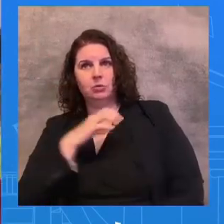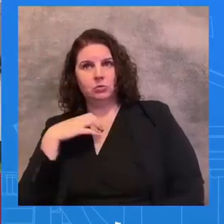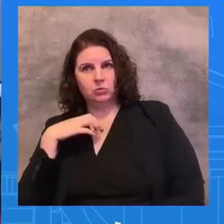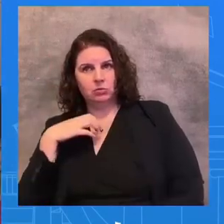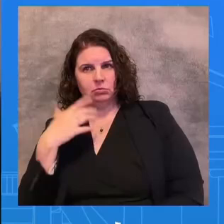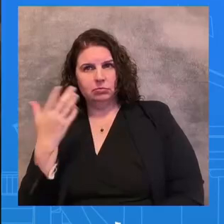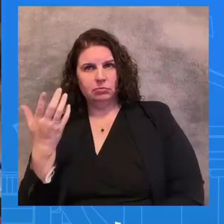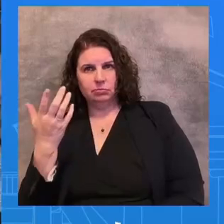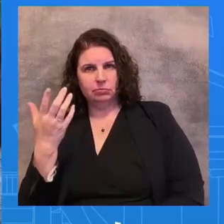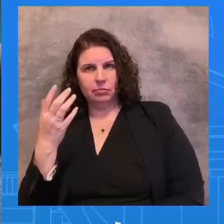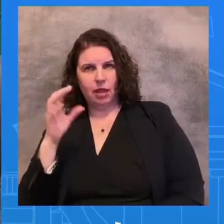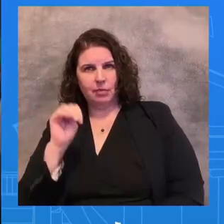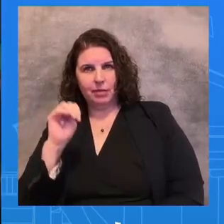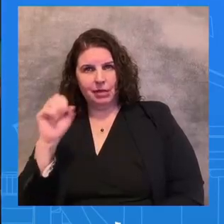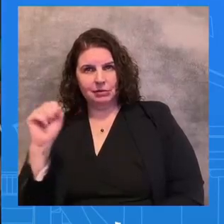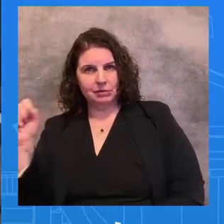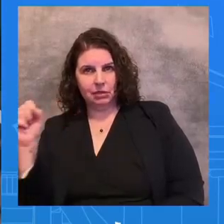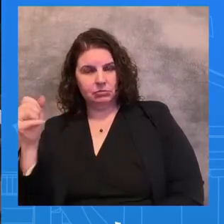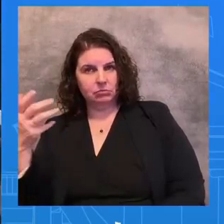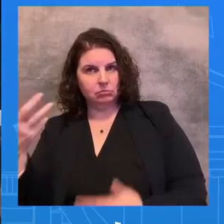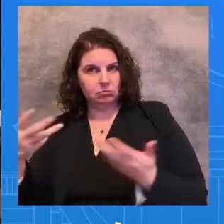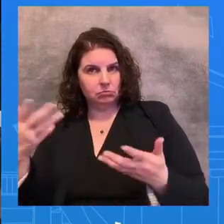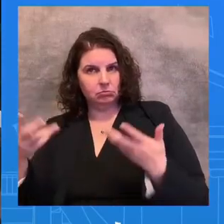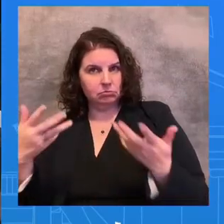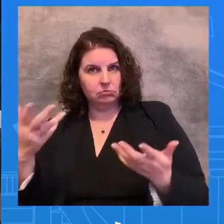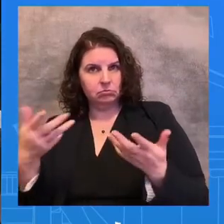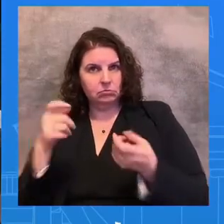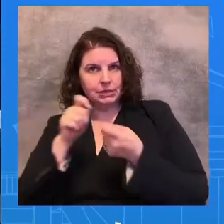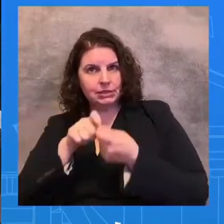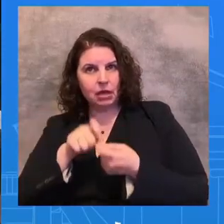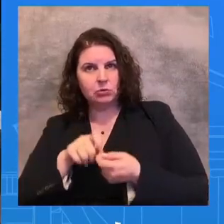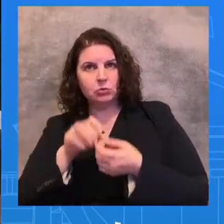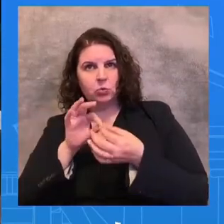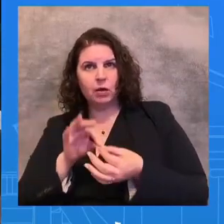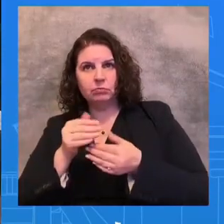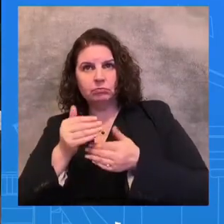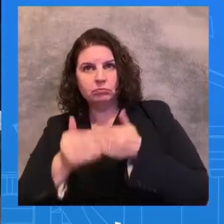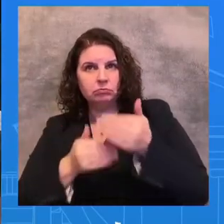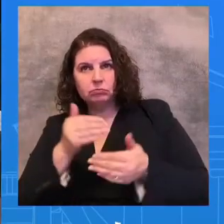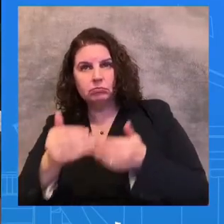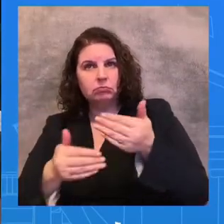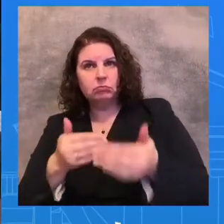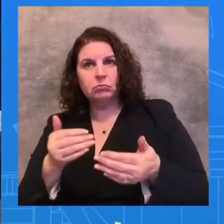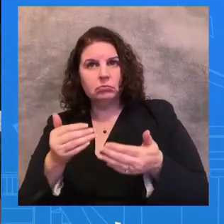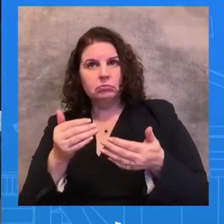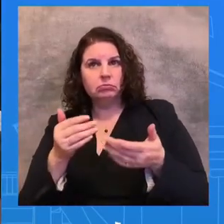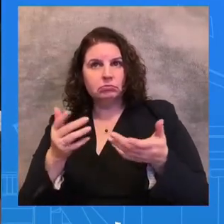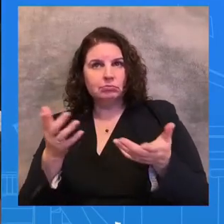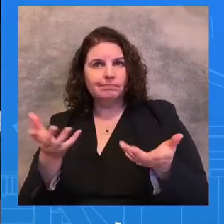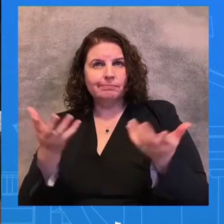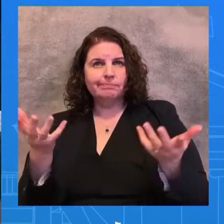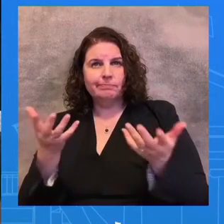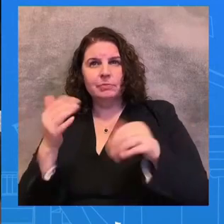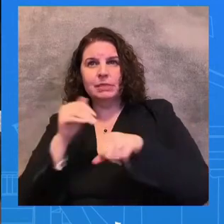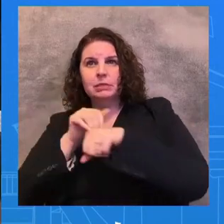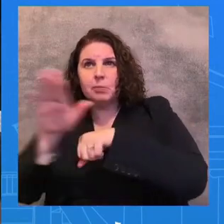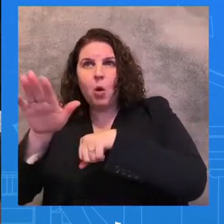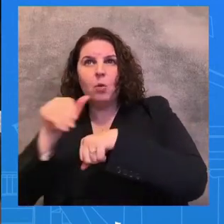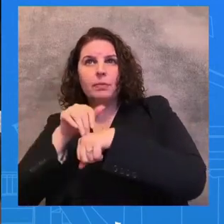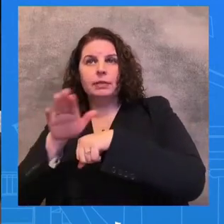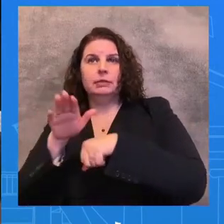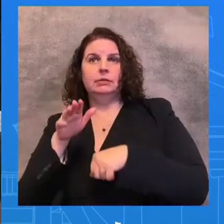the sequencing of a deployment, details on the intended end state of the